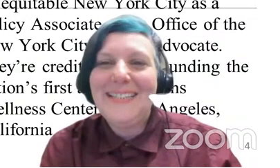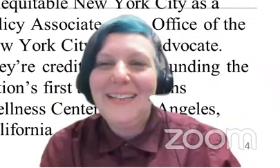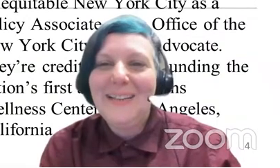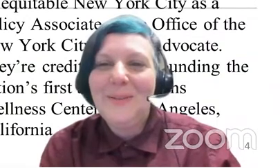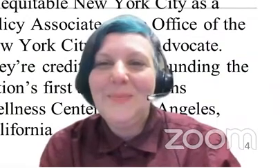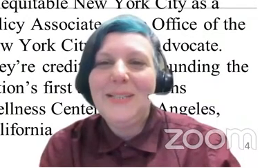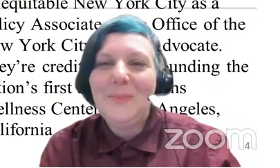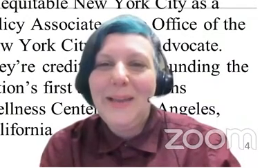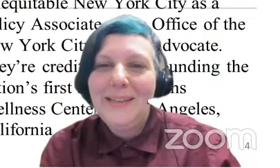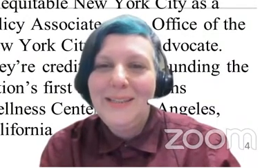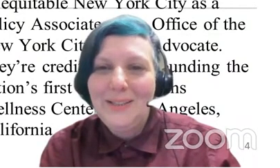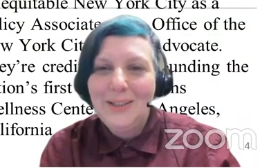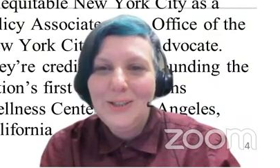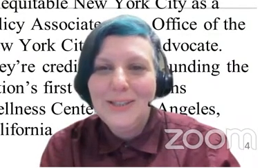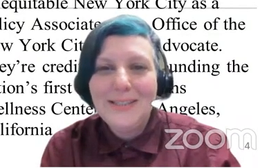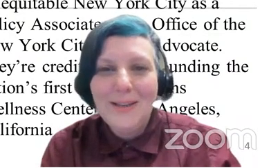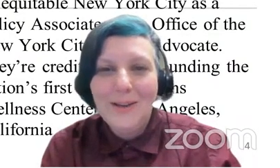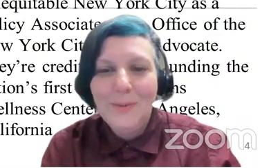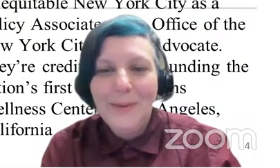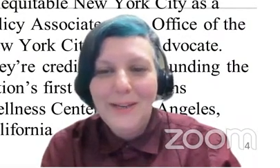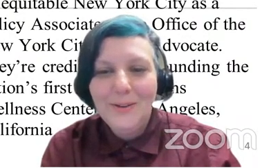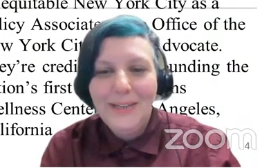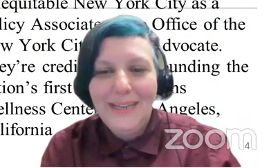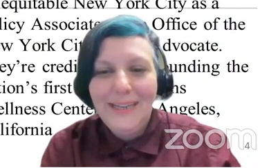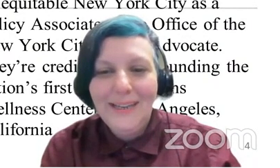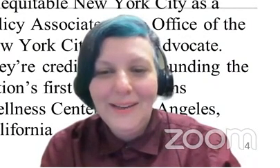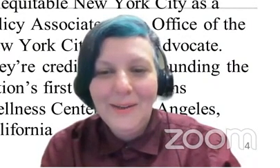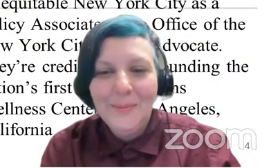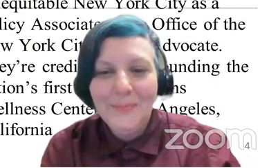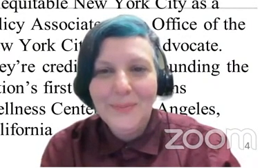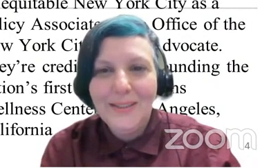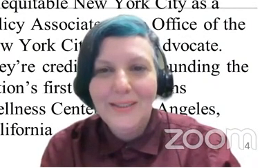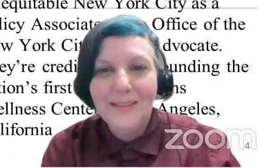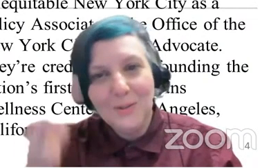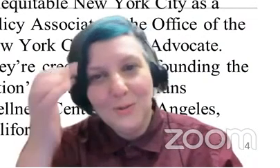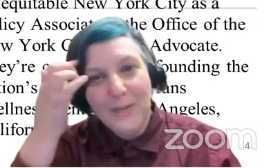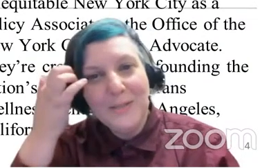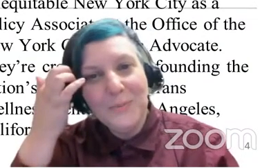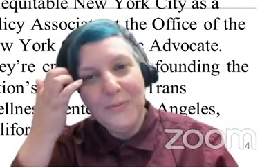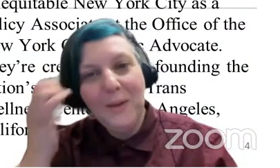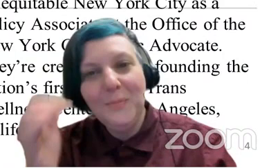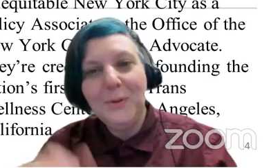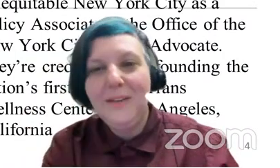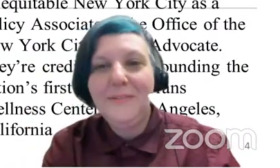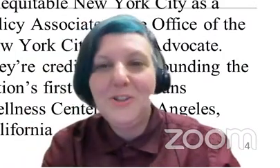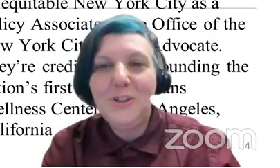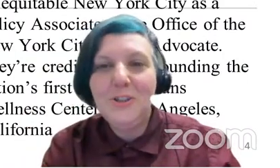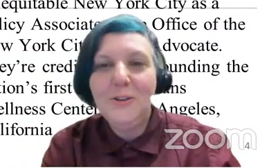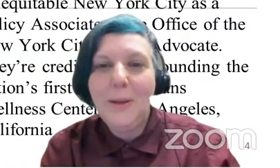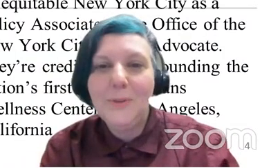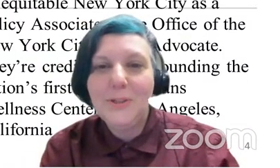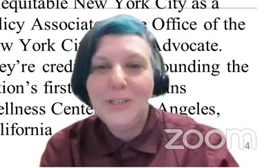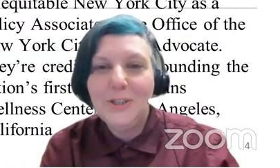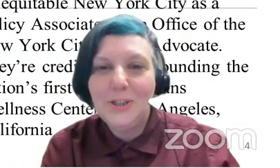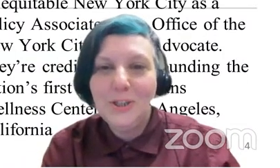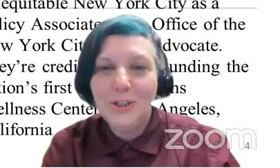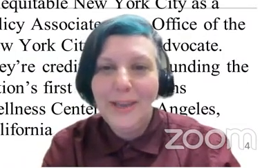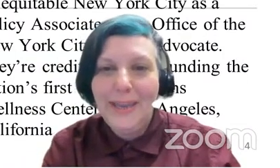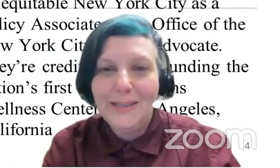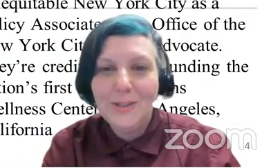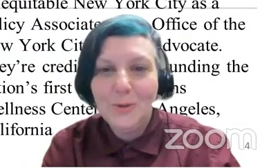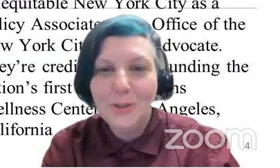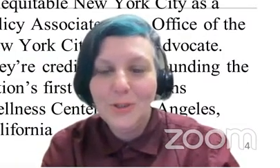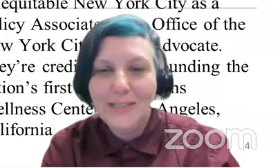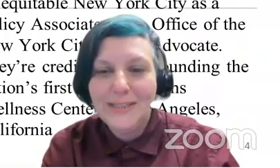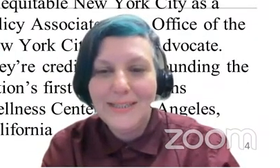Shiar is a Black and Indigenous, non-binary, trans femme creative visionary, published